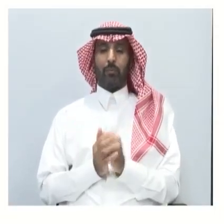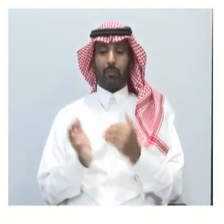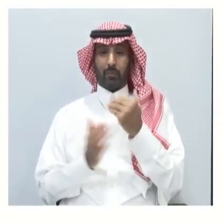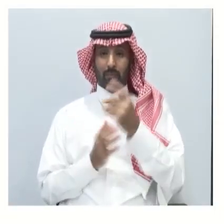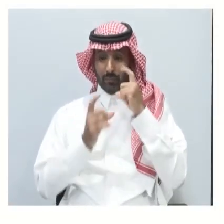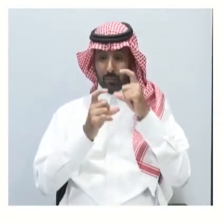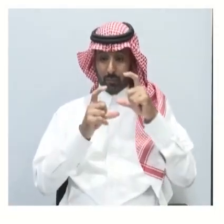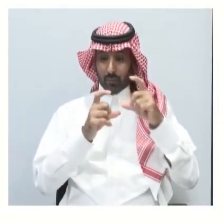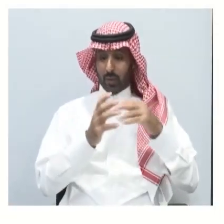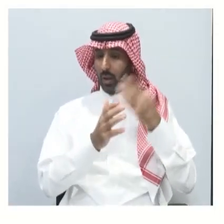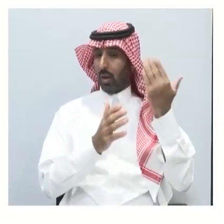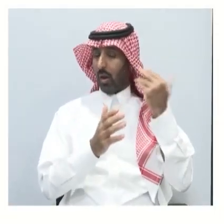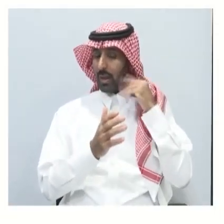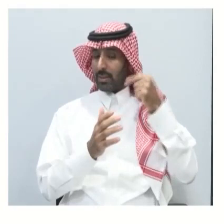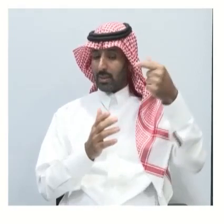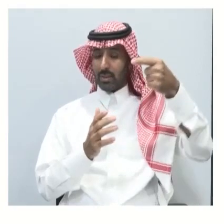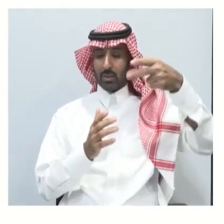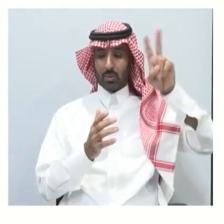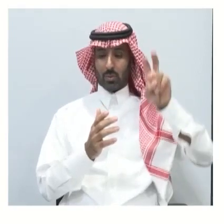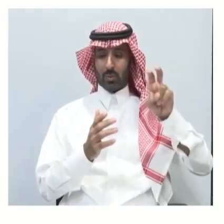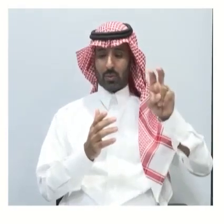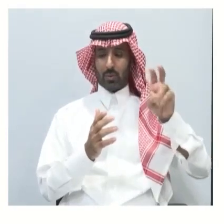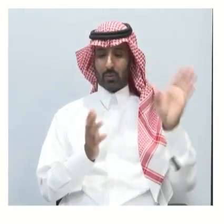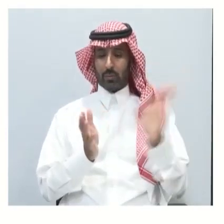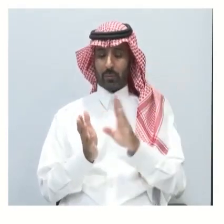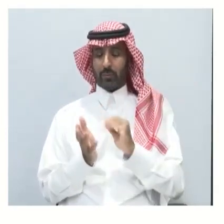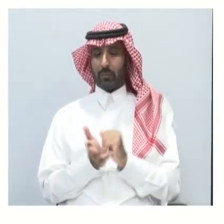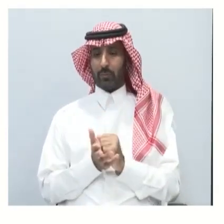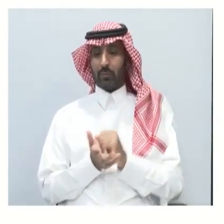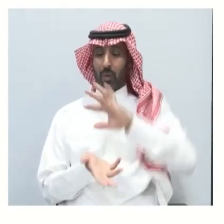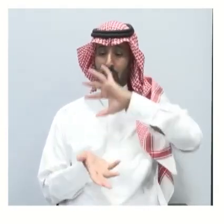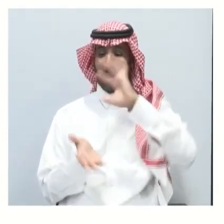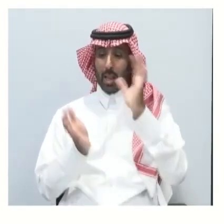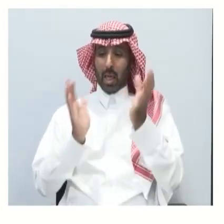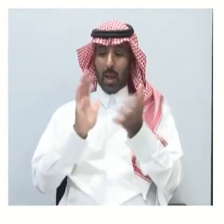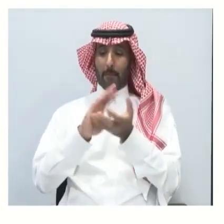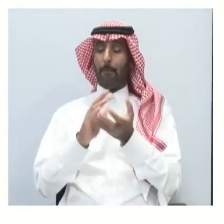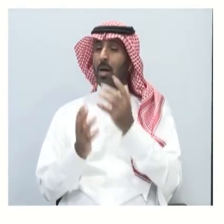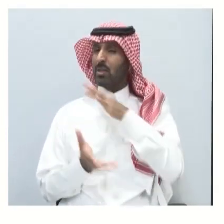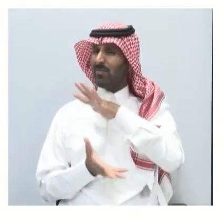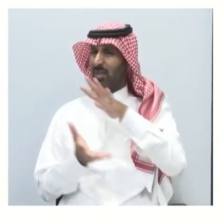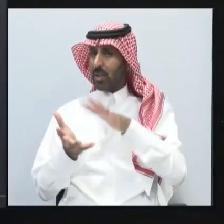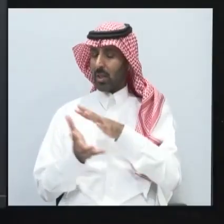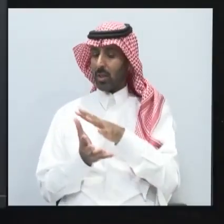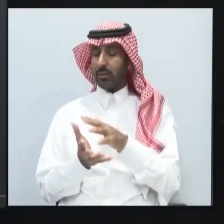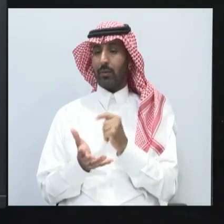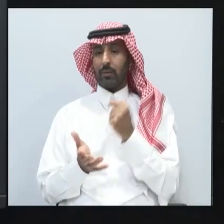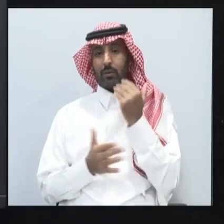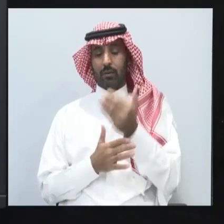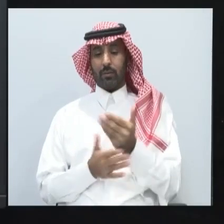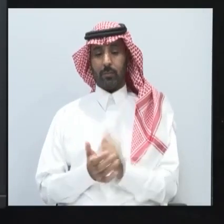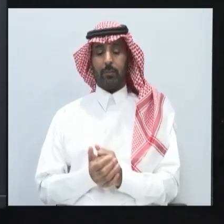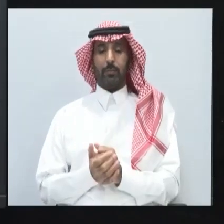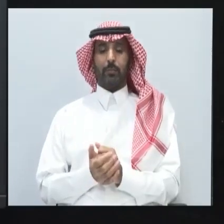can see that we have something about the G20. We have global issues or global problems that we